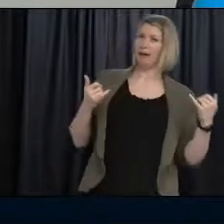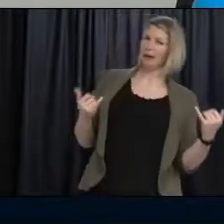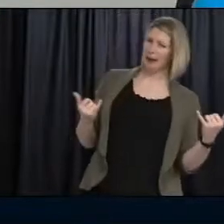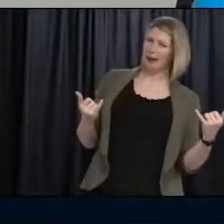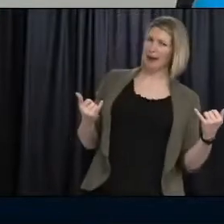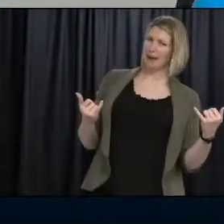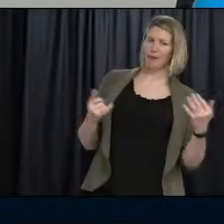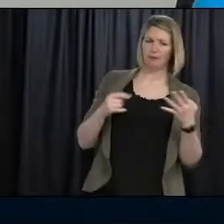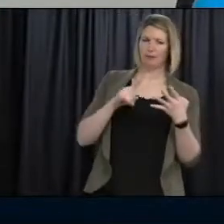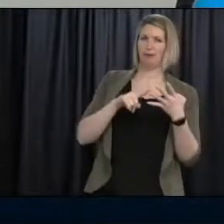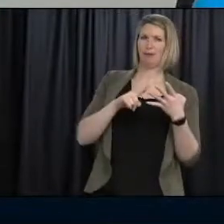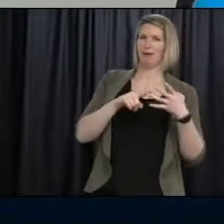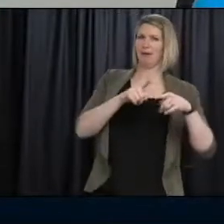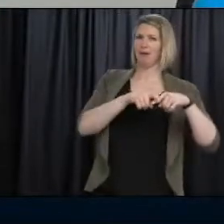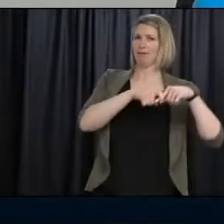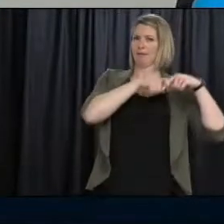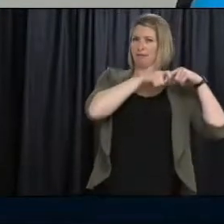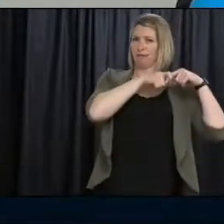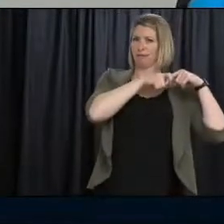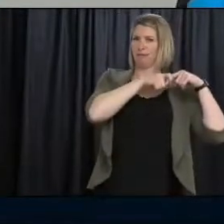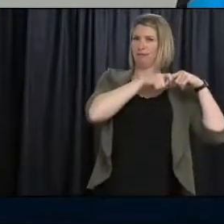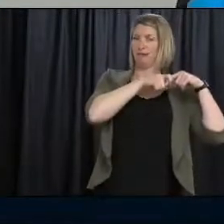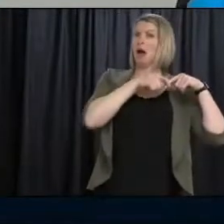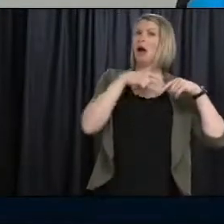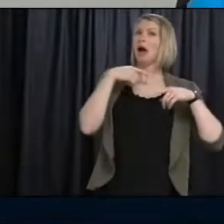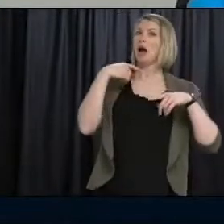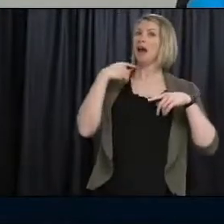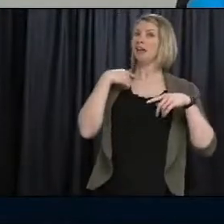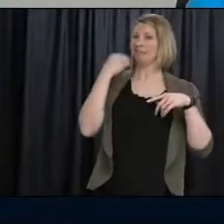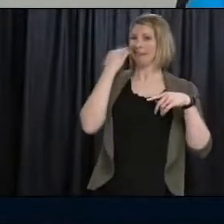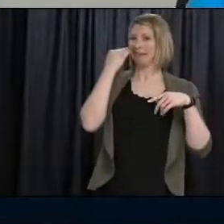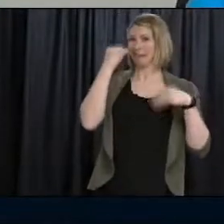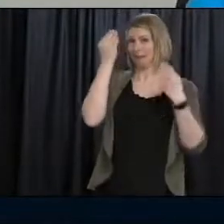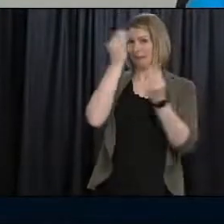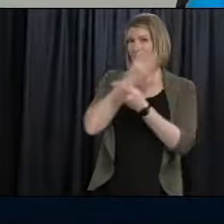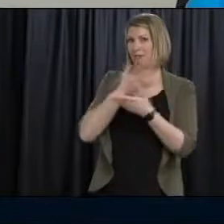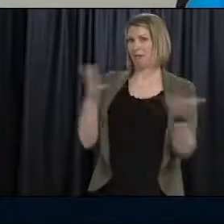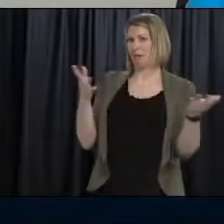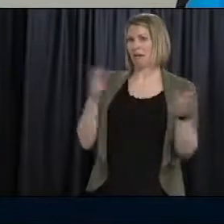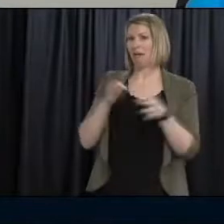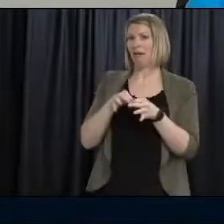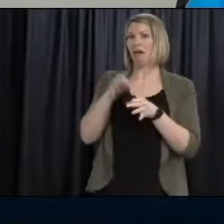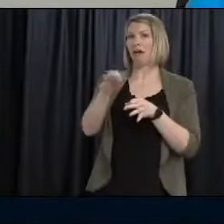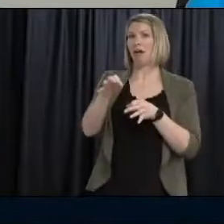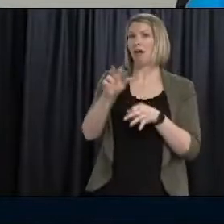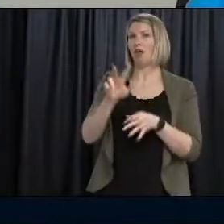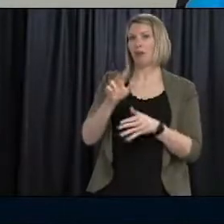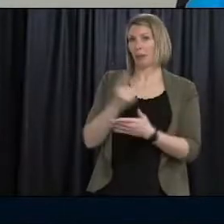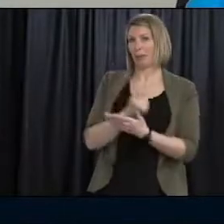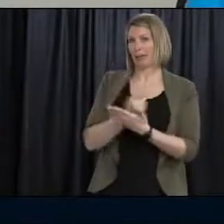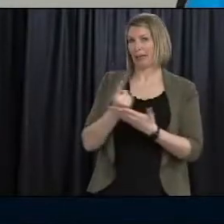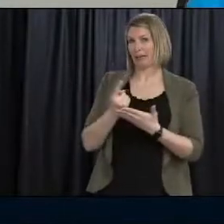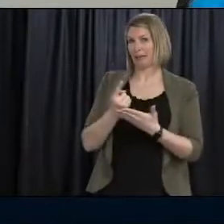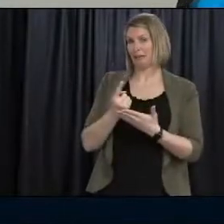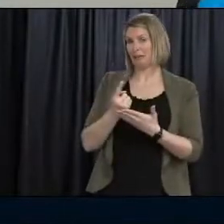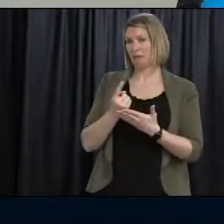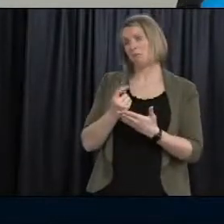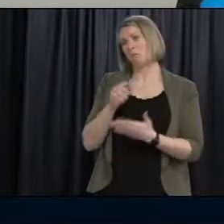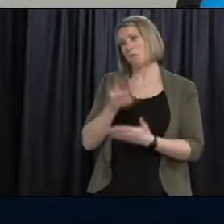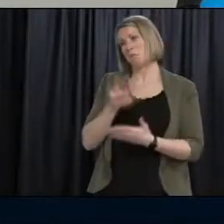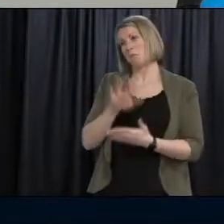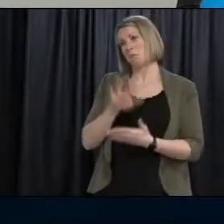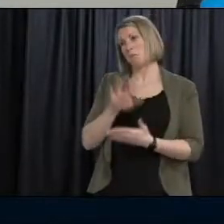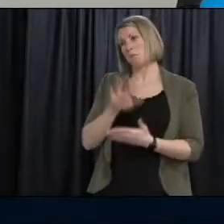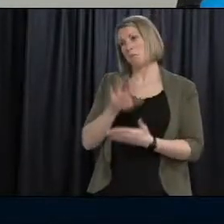that it's going to take 3 to 4 weeks longer to complete that? Does that mean we aren't going to hit